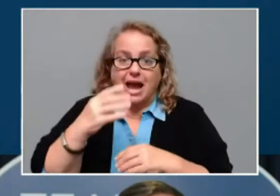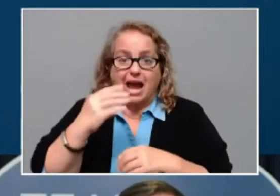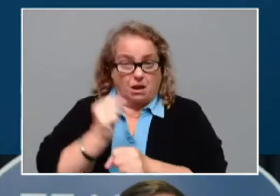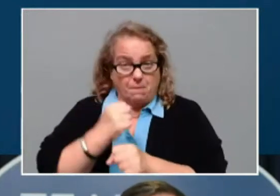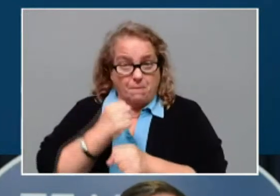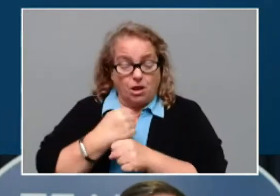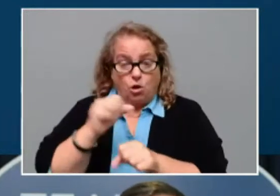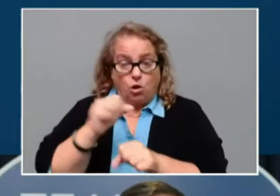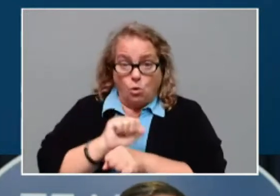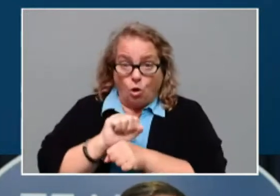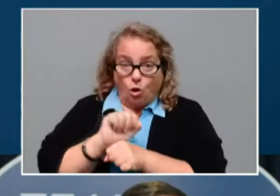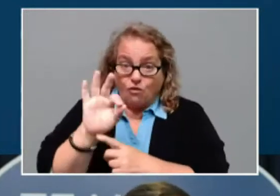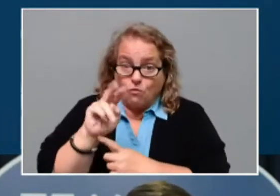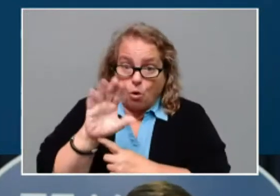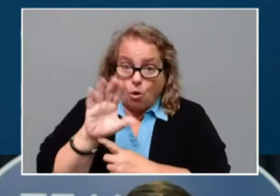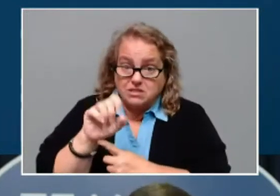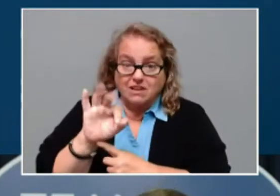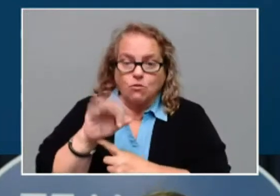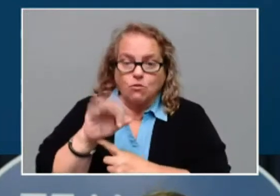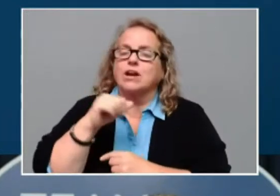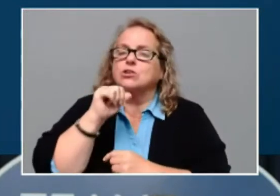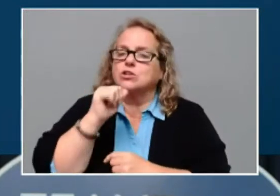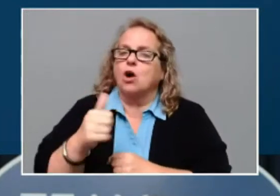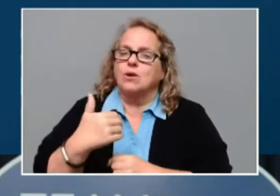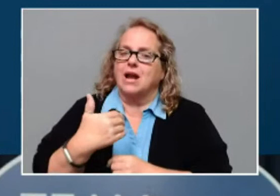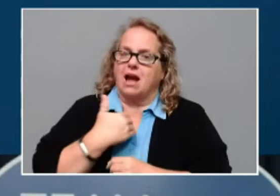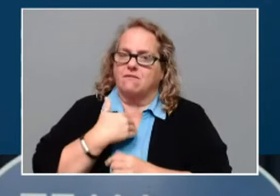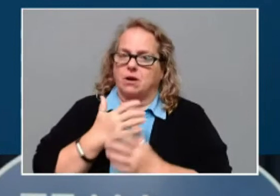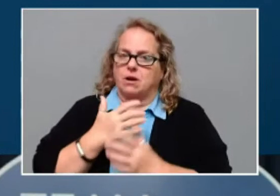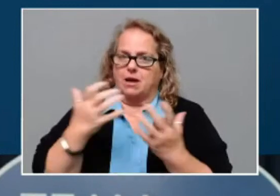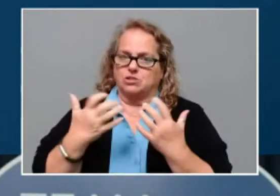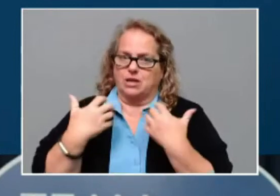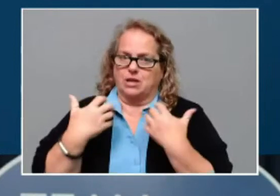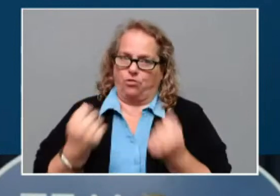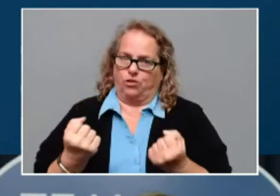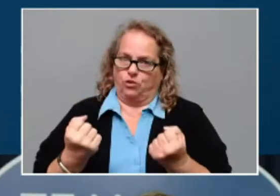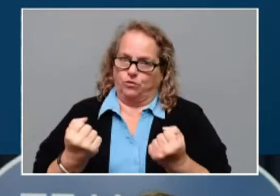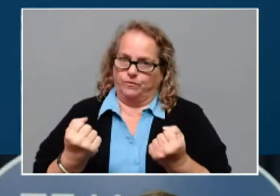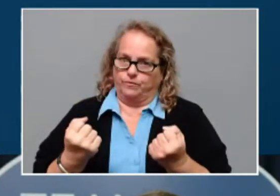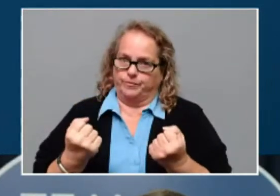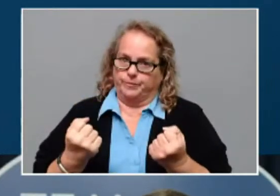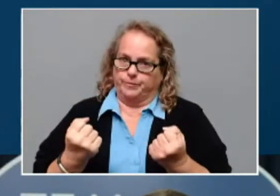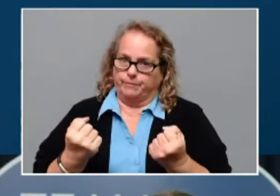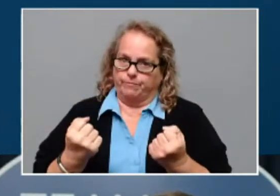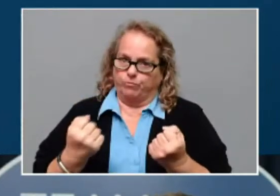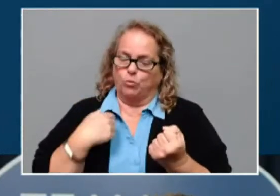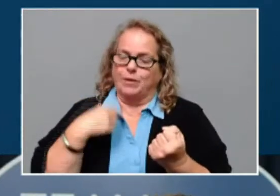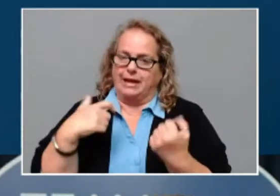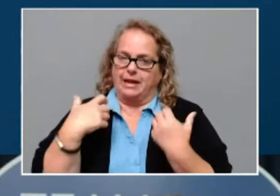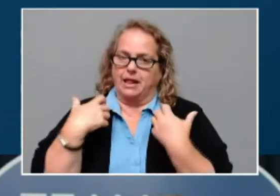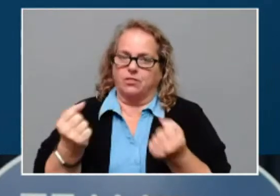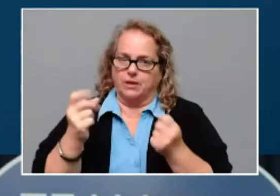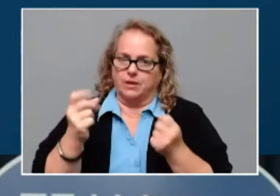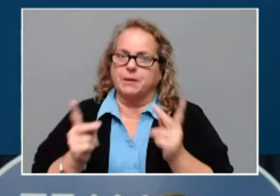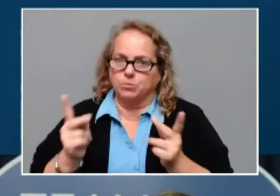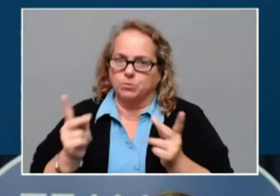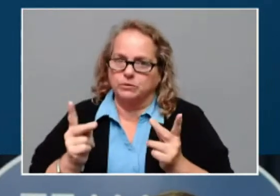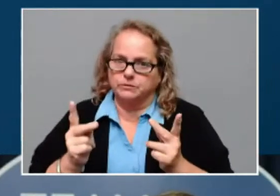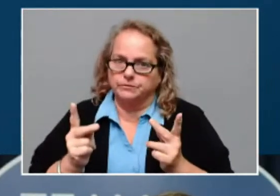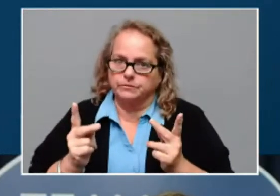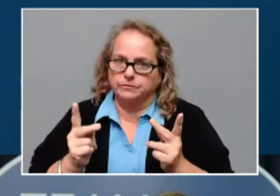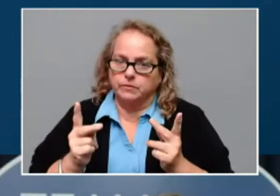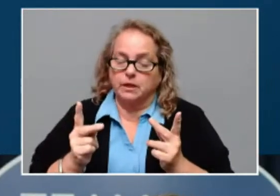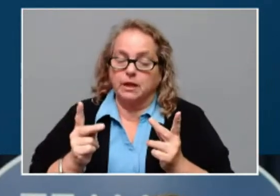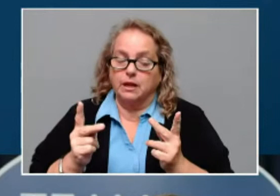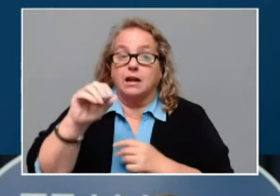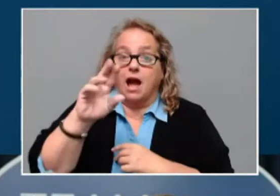announcements if we don't get much healthier. Connect was a lifesaver for so many when it was offered in 2013.